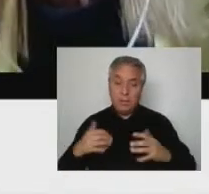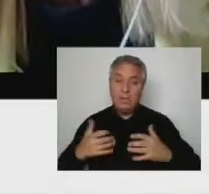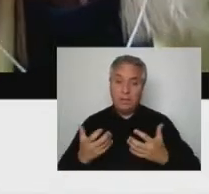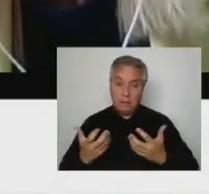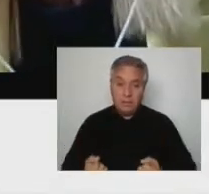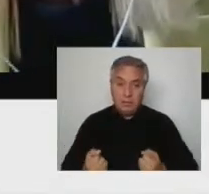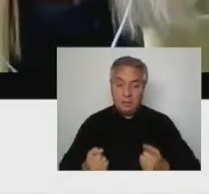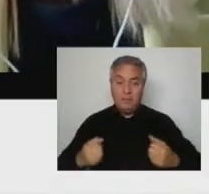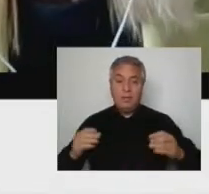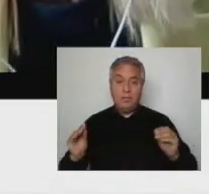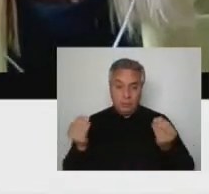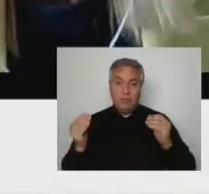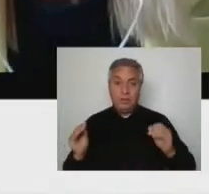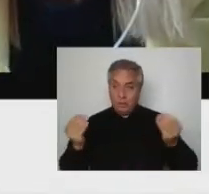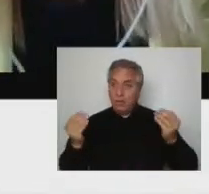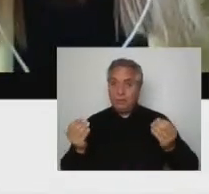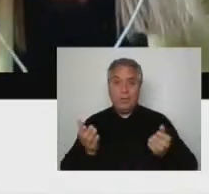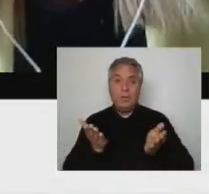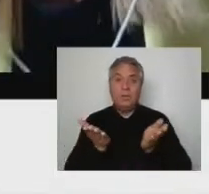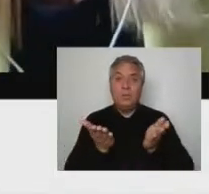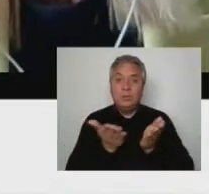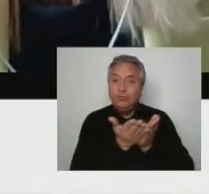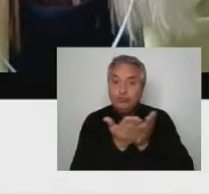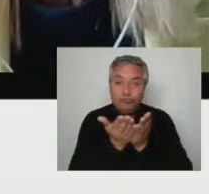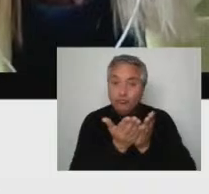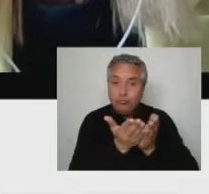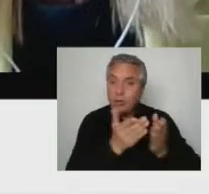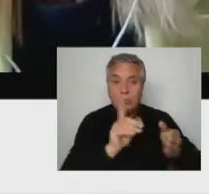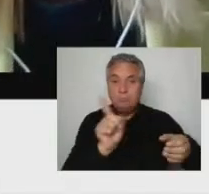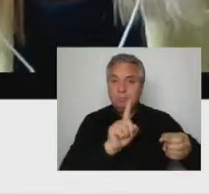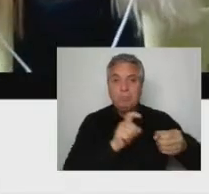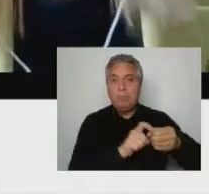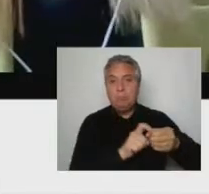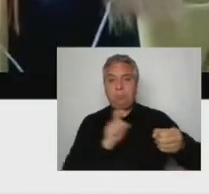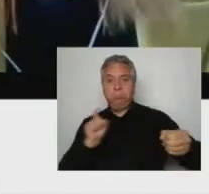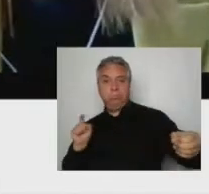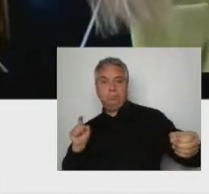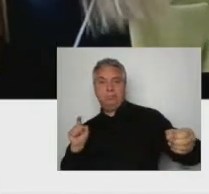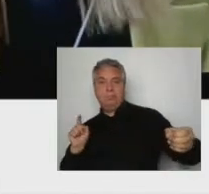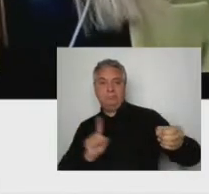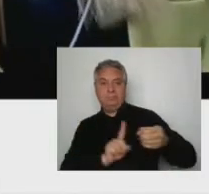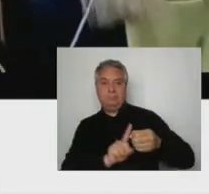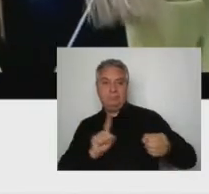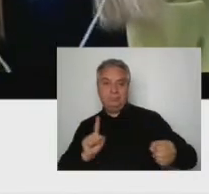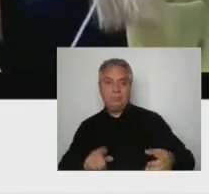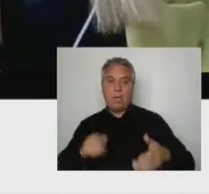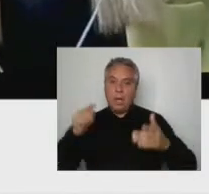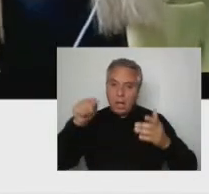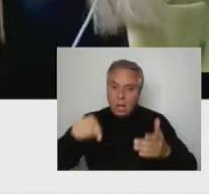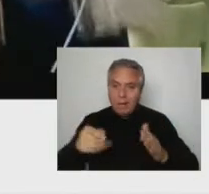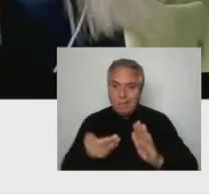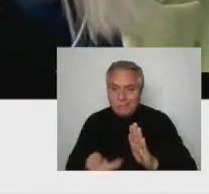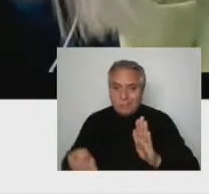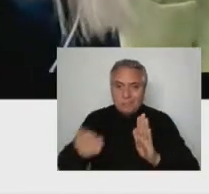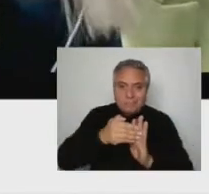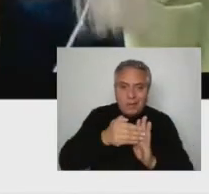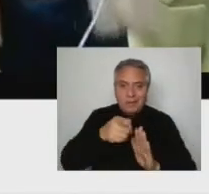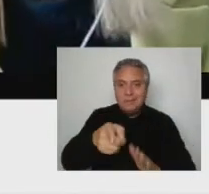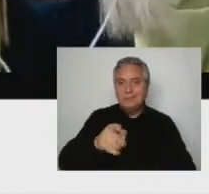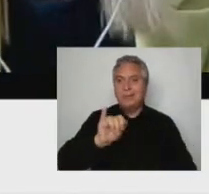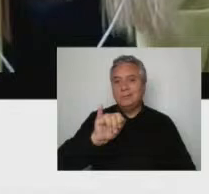the situation even more complex, we have to deal with the future of work, with the advent